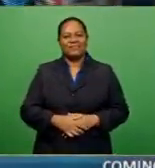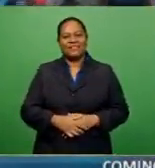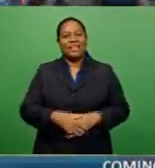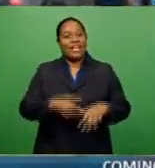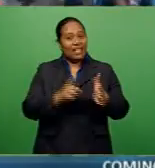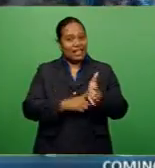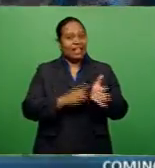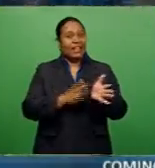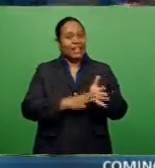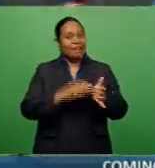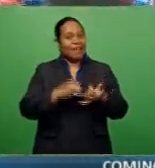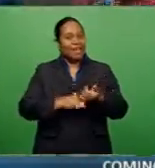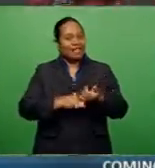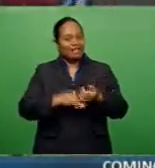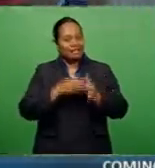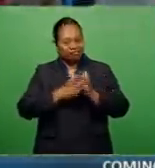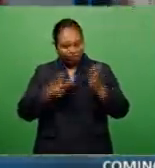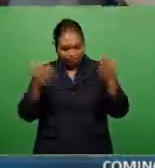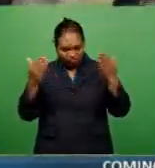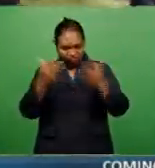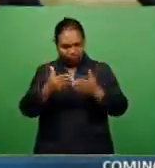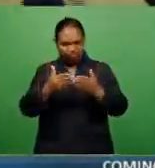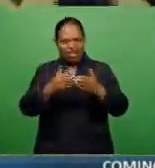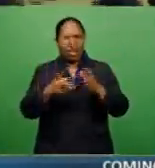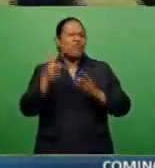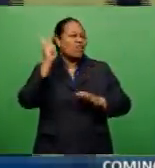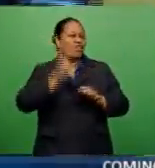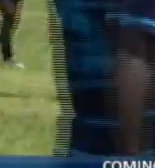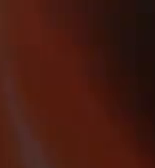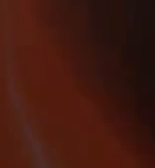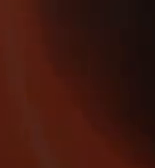And LMSI's Vodafone Trophy. This and more coming up.